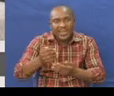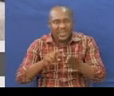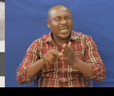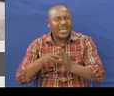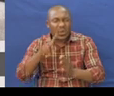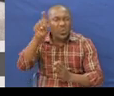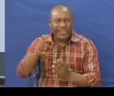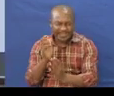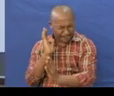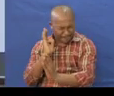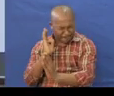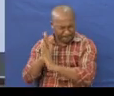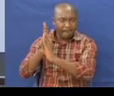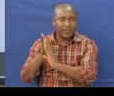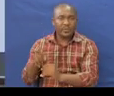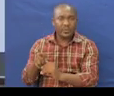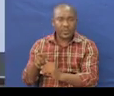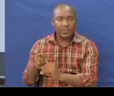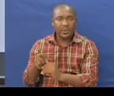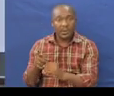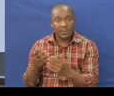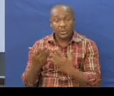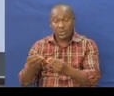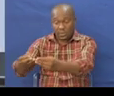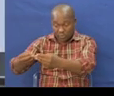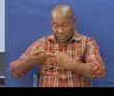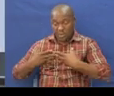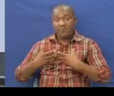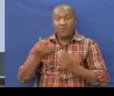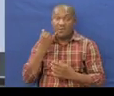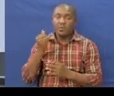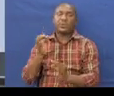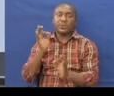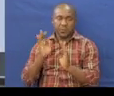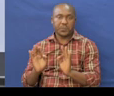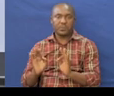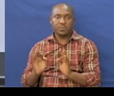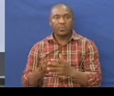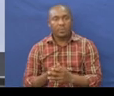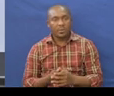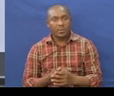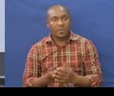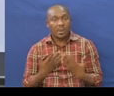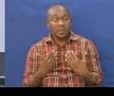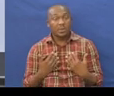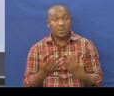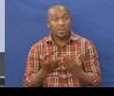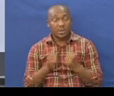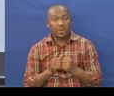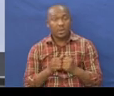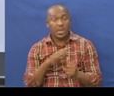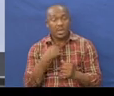questions so that you get them in all corners and they give you the appropriate information you want. So it needs